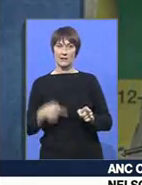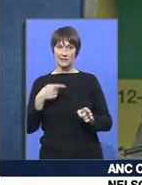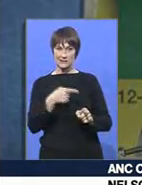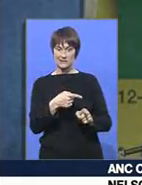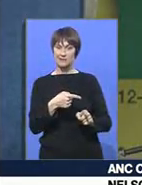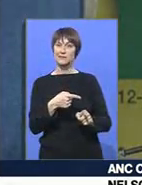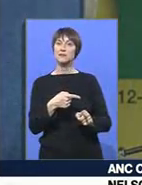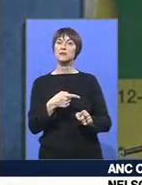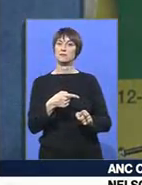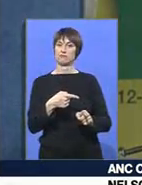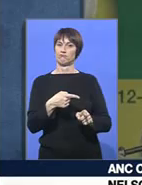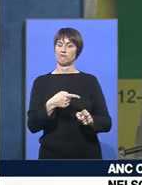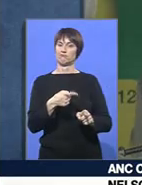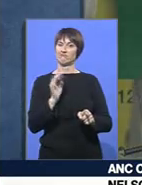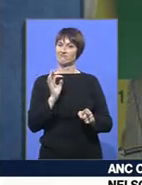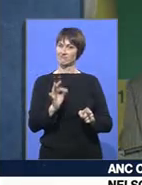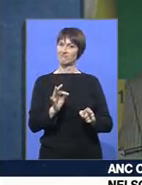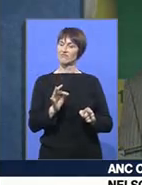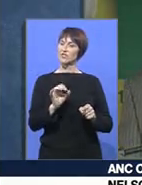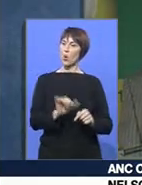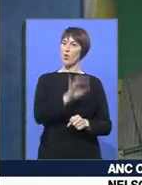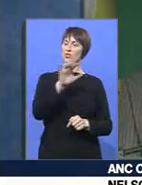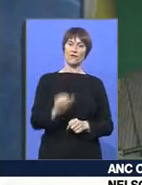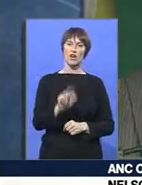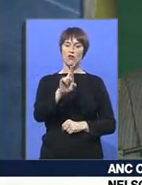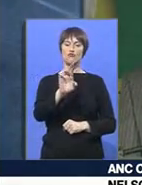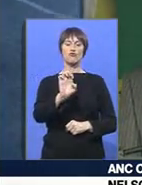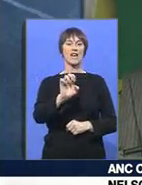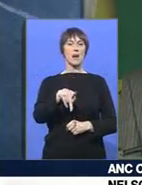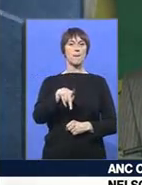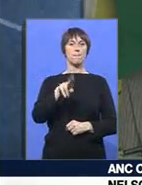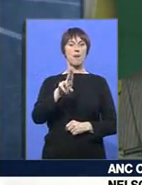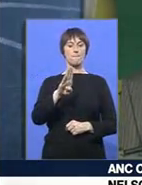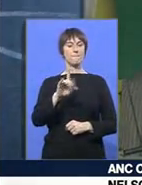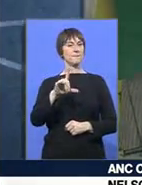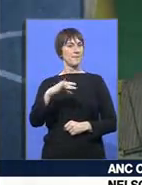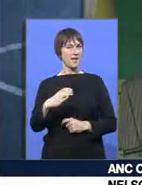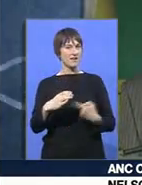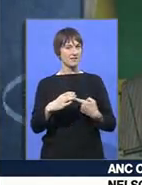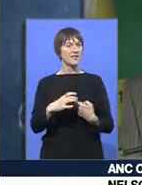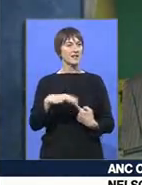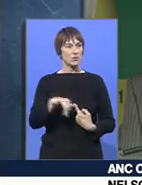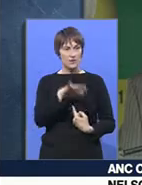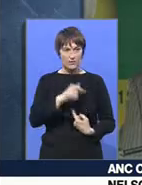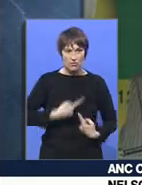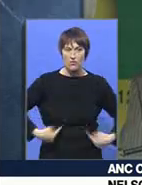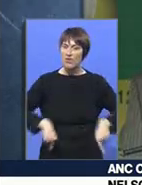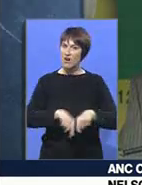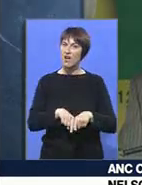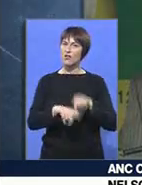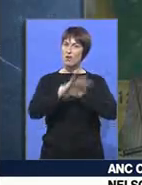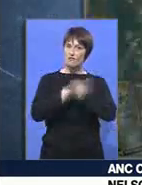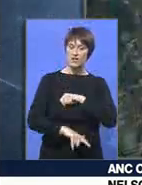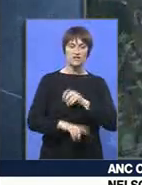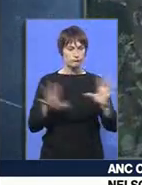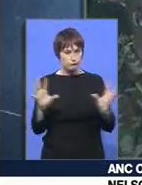a republic, the All in Africa National Convention Council conference